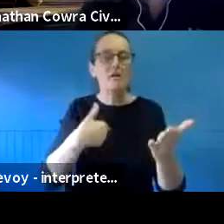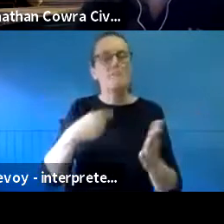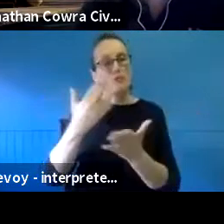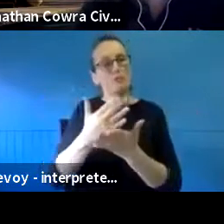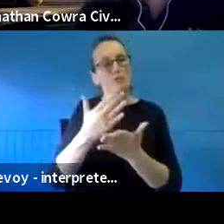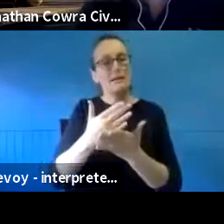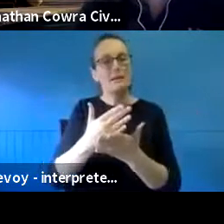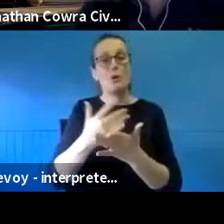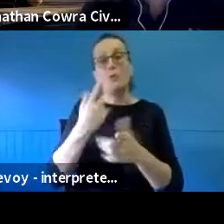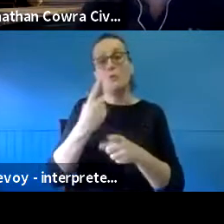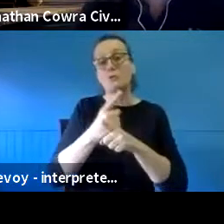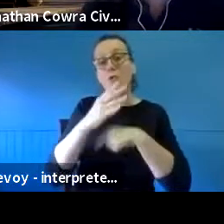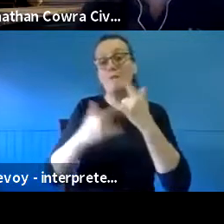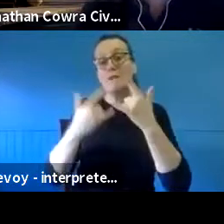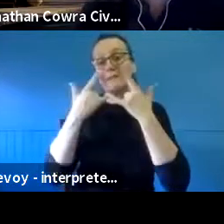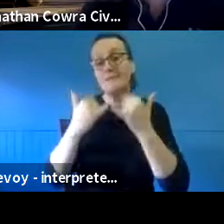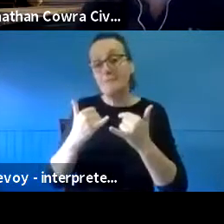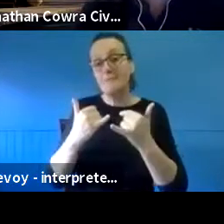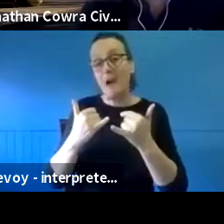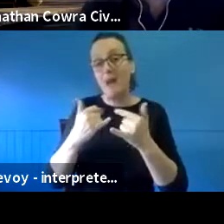a pilot next year